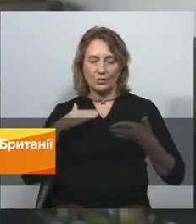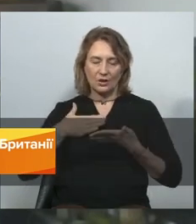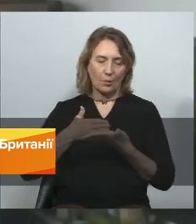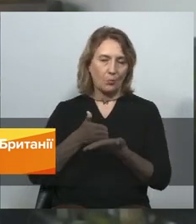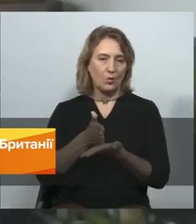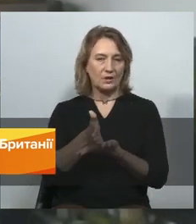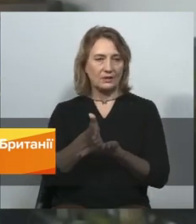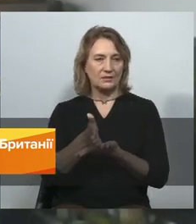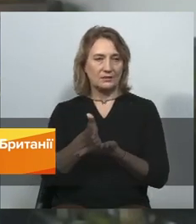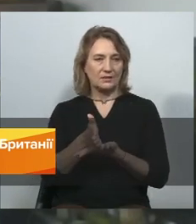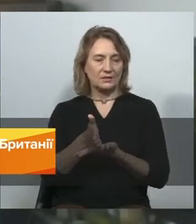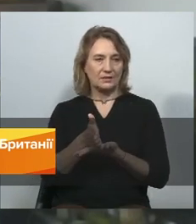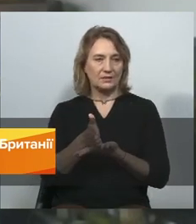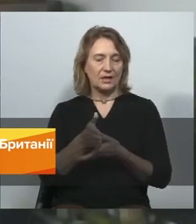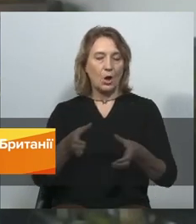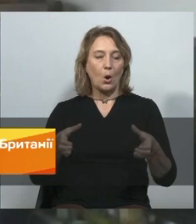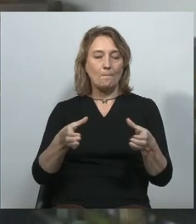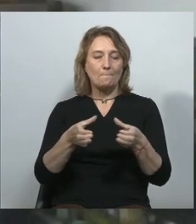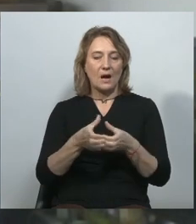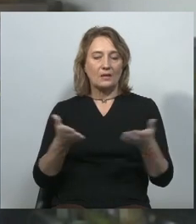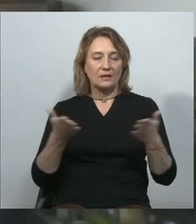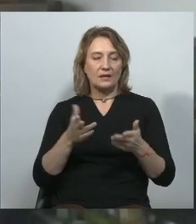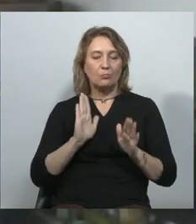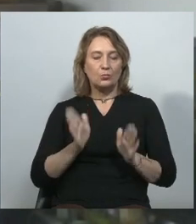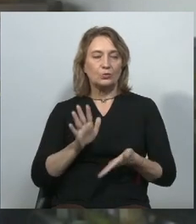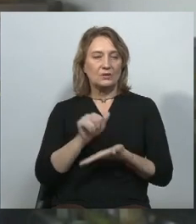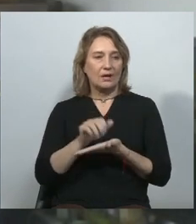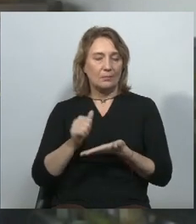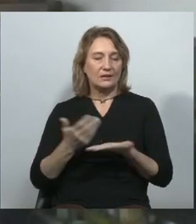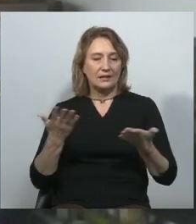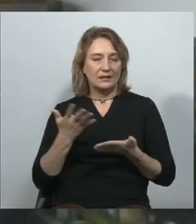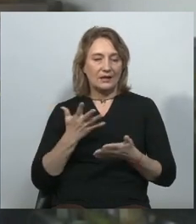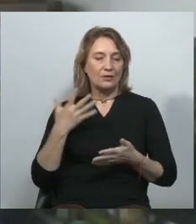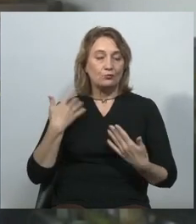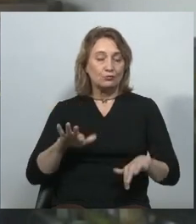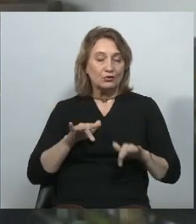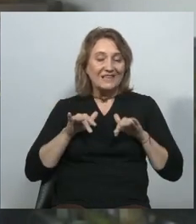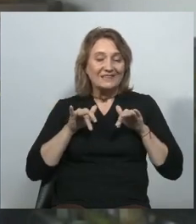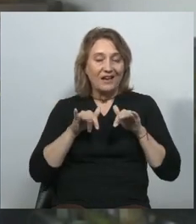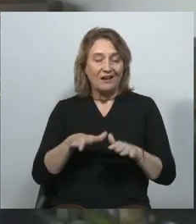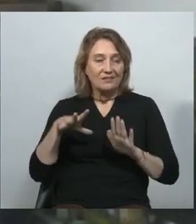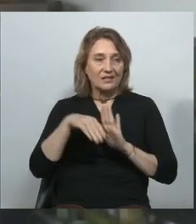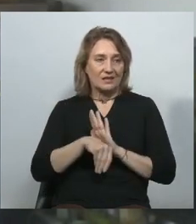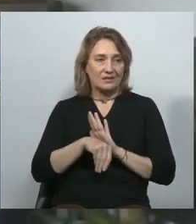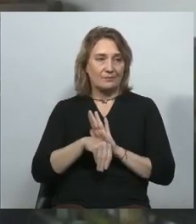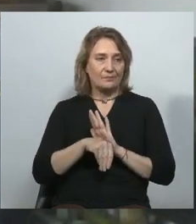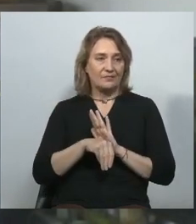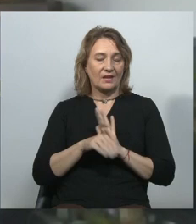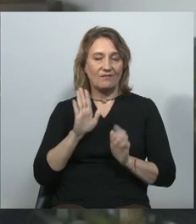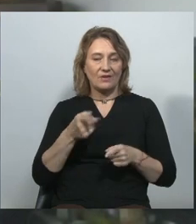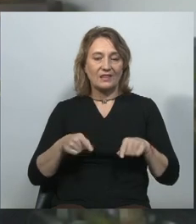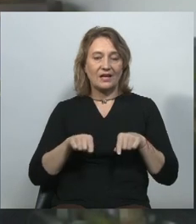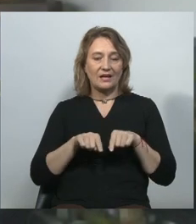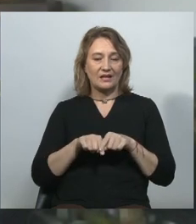that. There's already been a series of incidents in Central and South America where PR